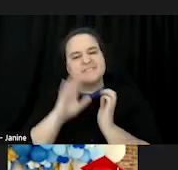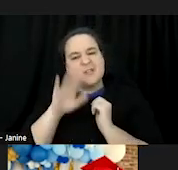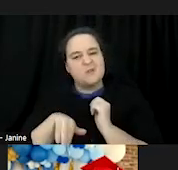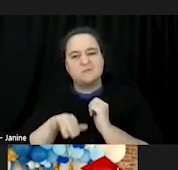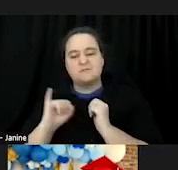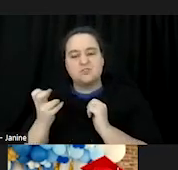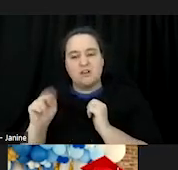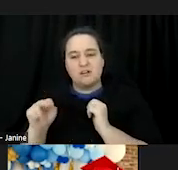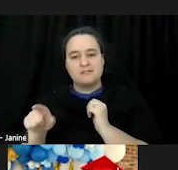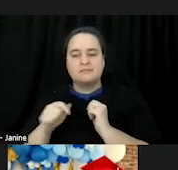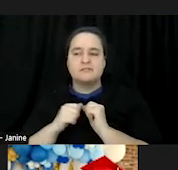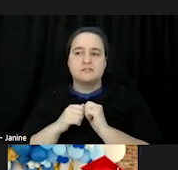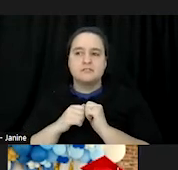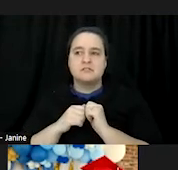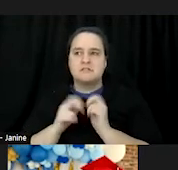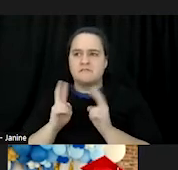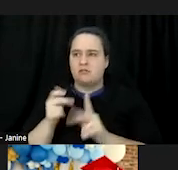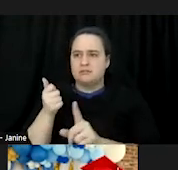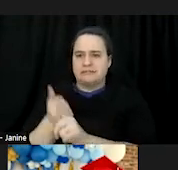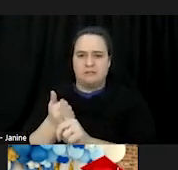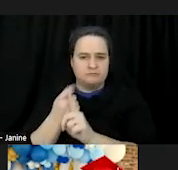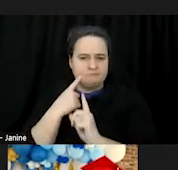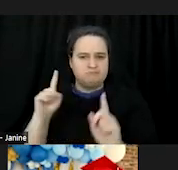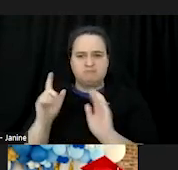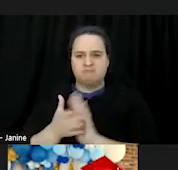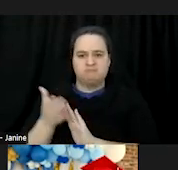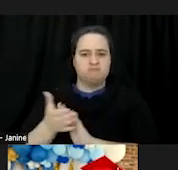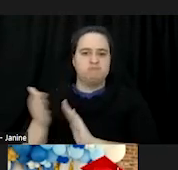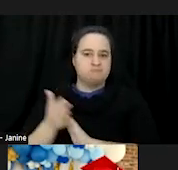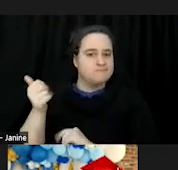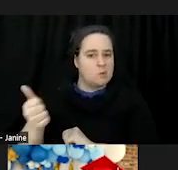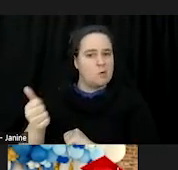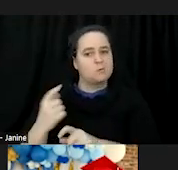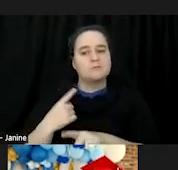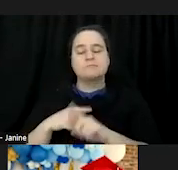He's pretty self-sufficient, but I think just,